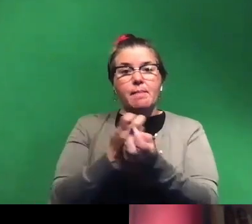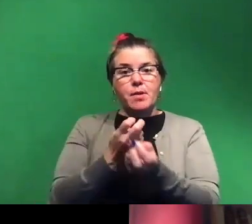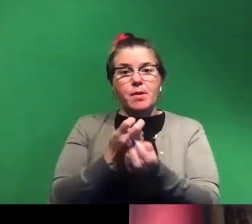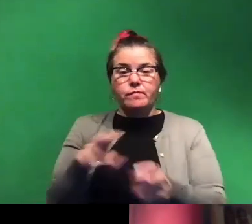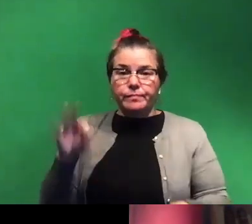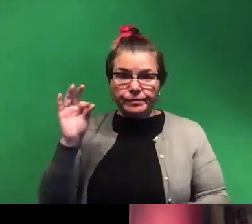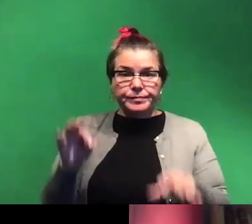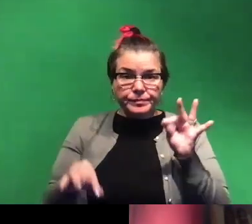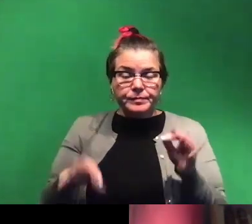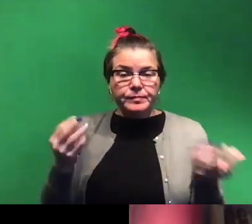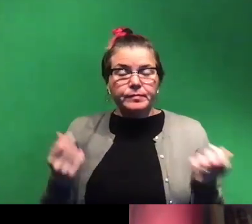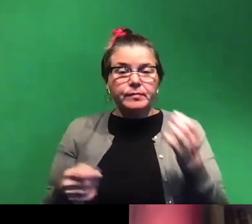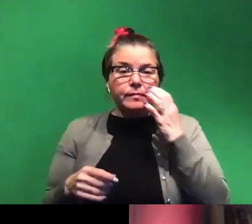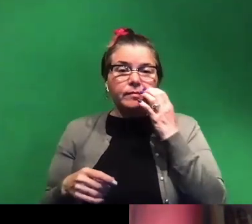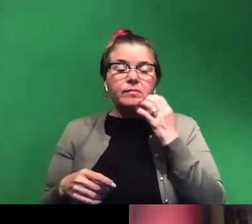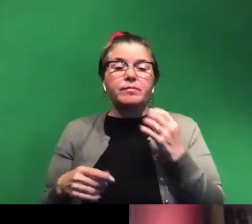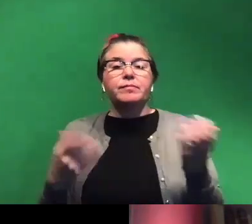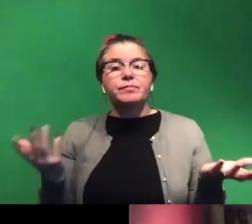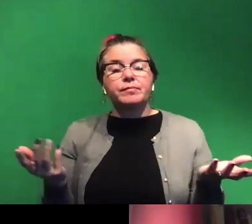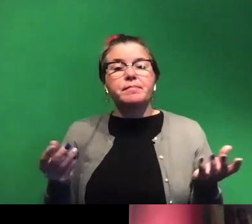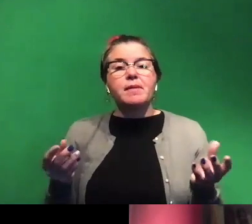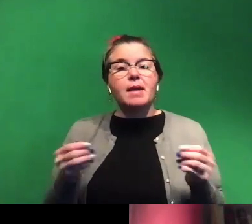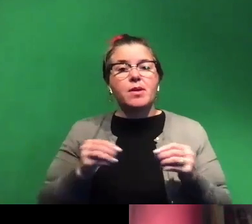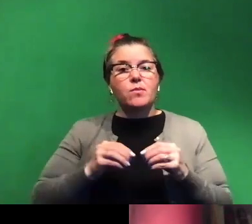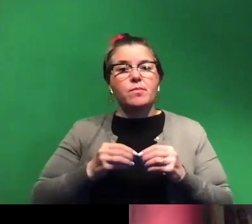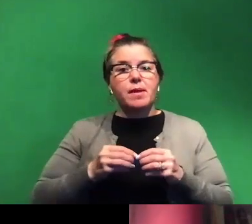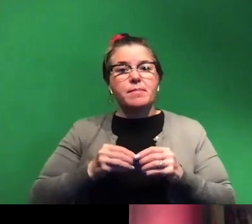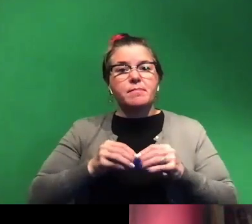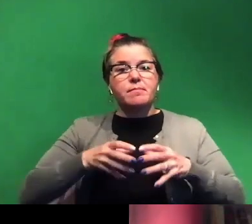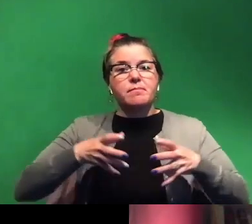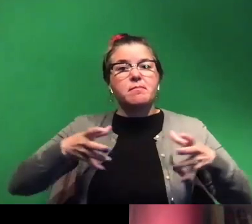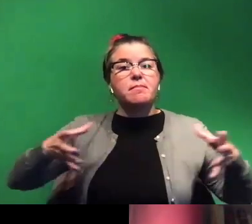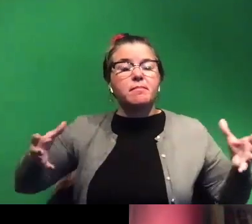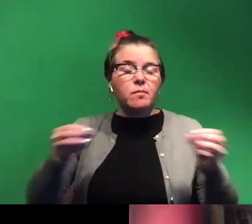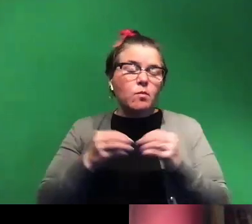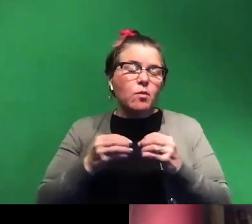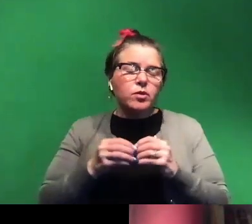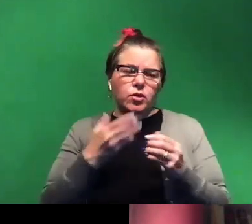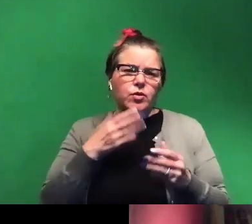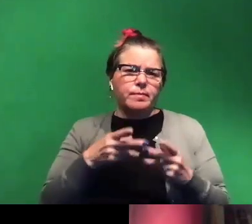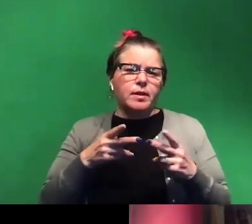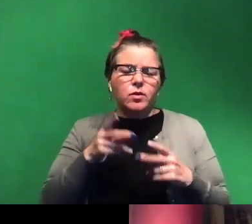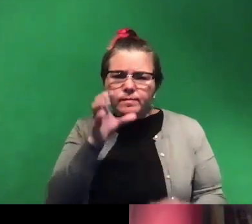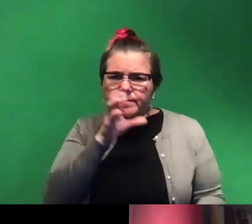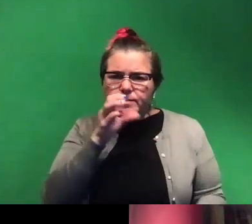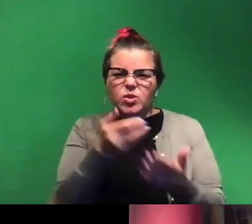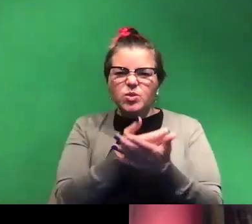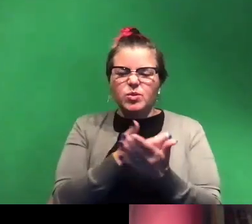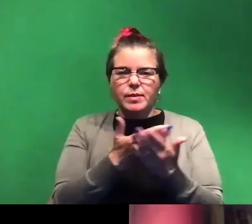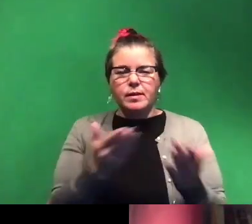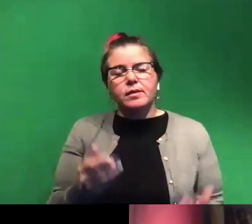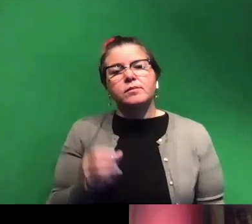it. Mm-hmm. So we know that this bone bed extends for much further than has been excavated. So that would be a good place to go looking for new stuff, or